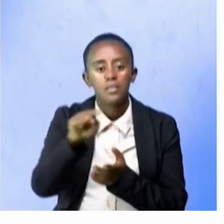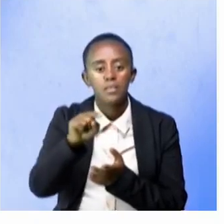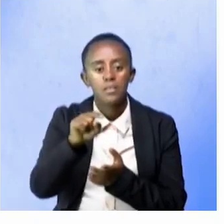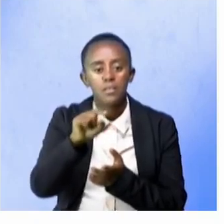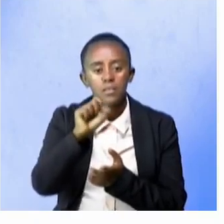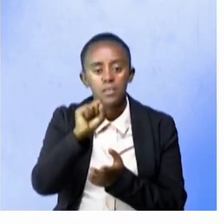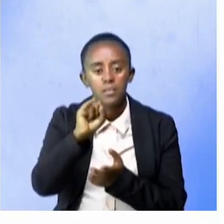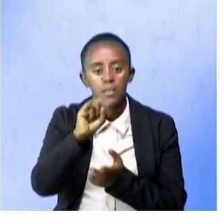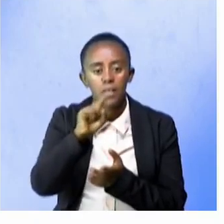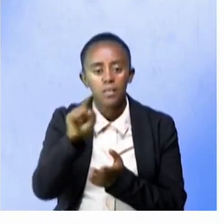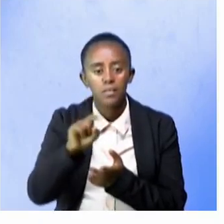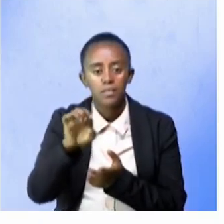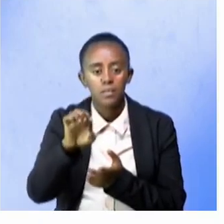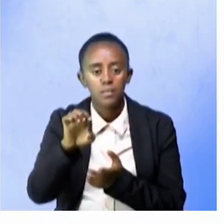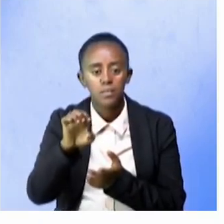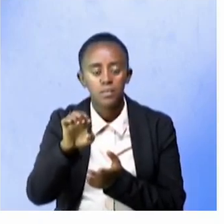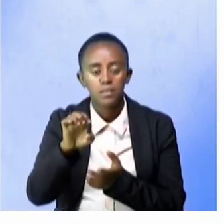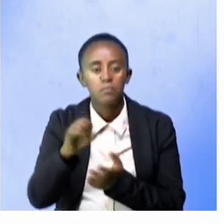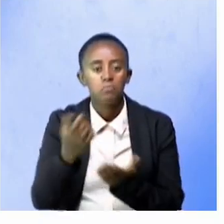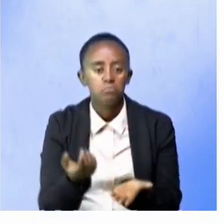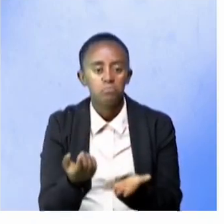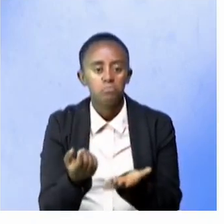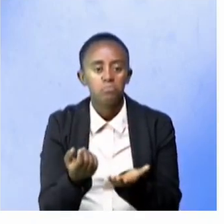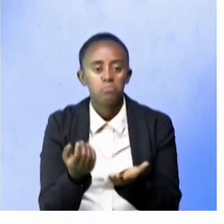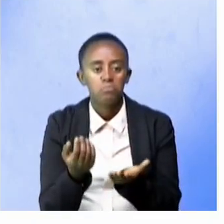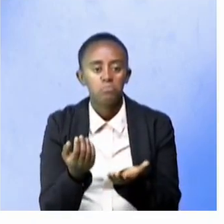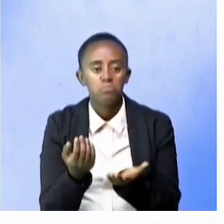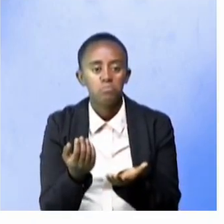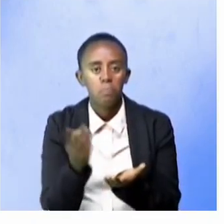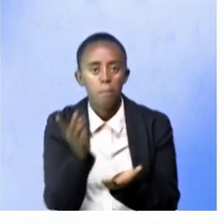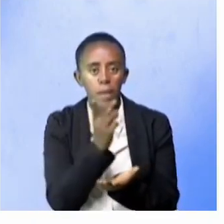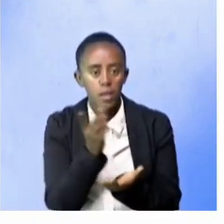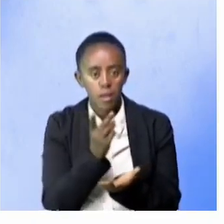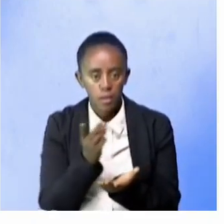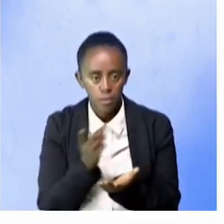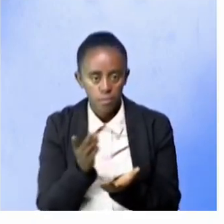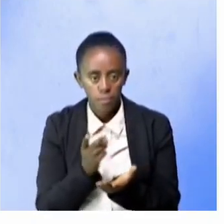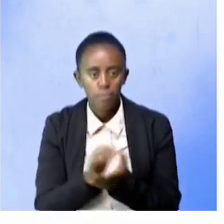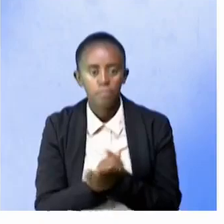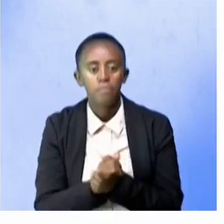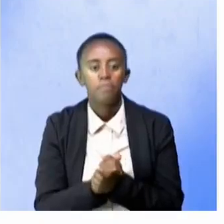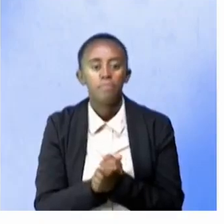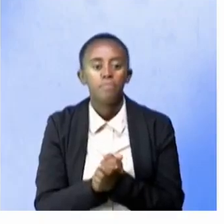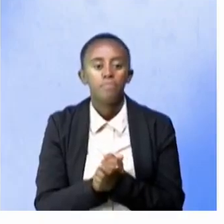Good. Let's go and take pair. Yeah?